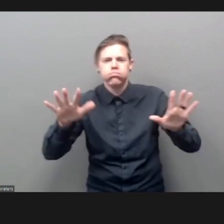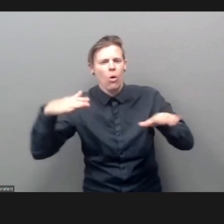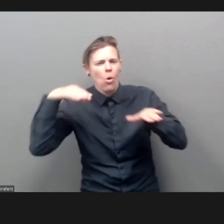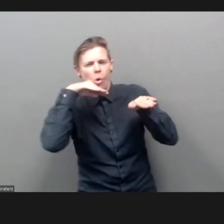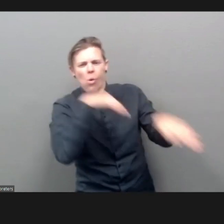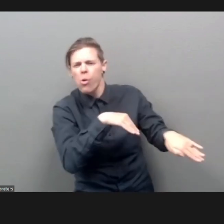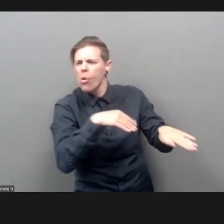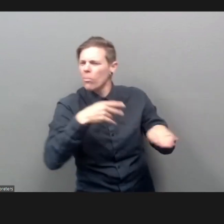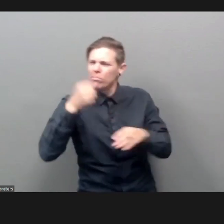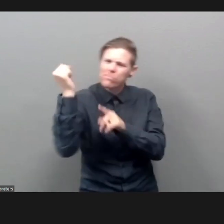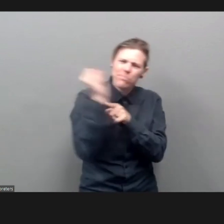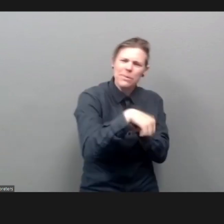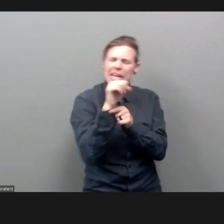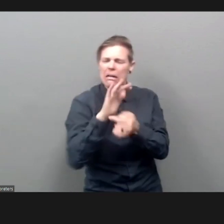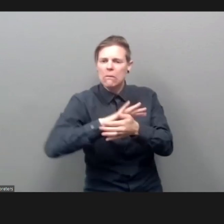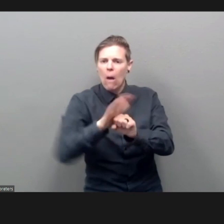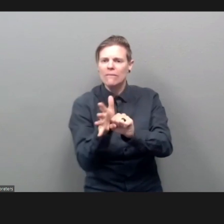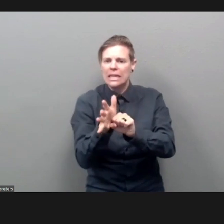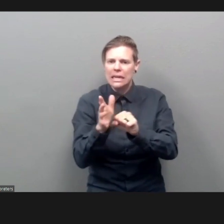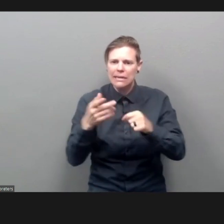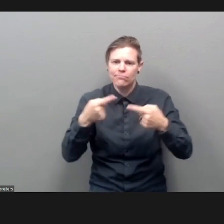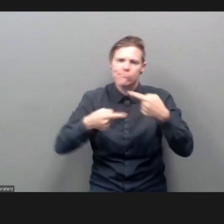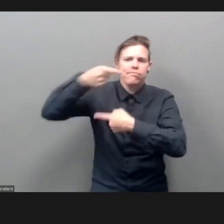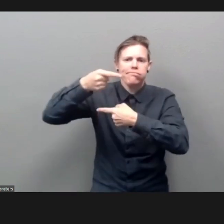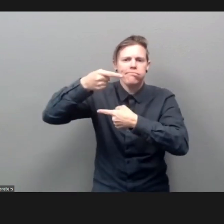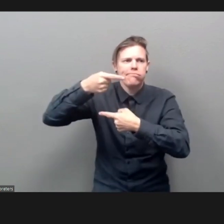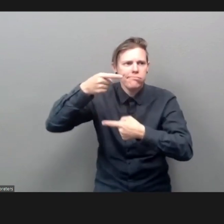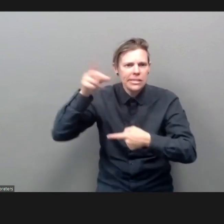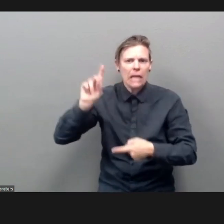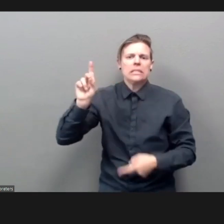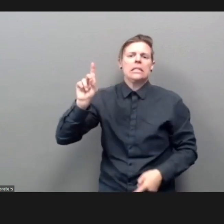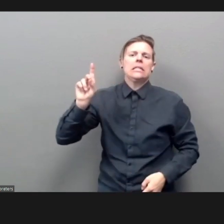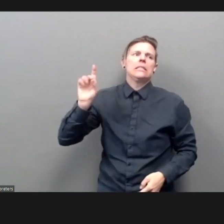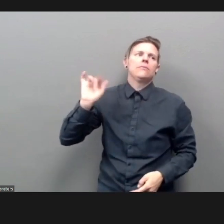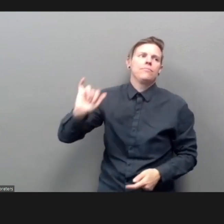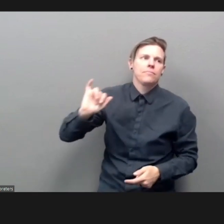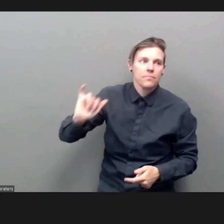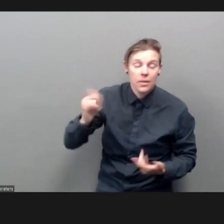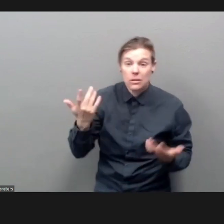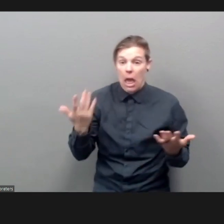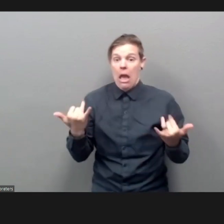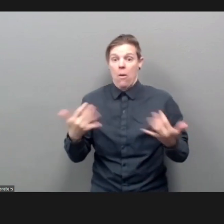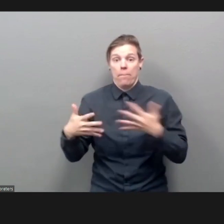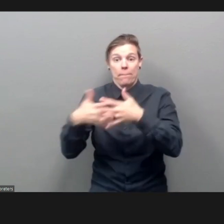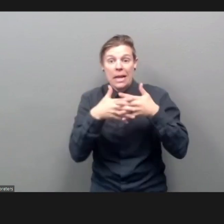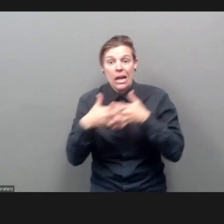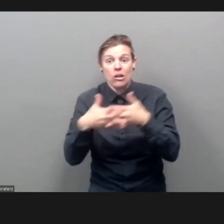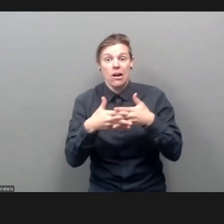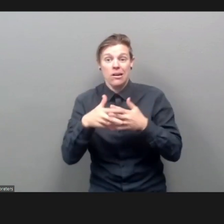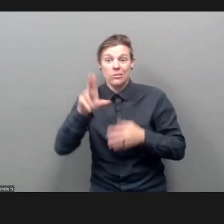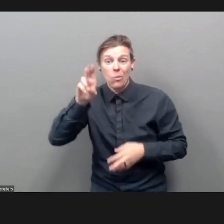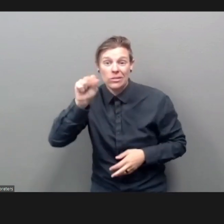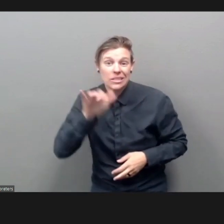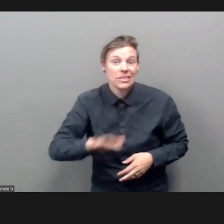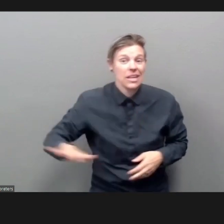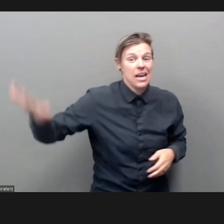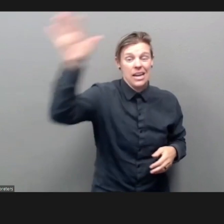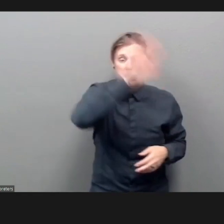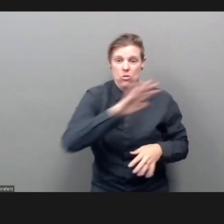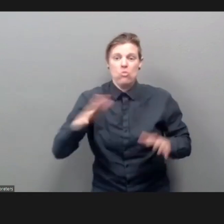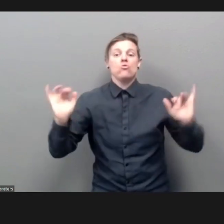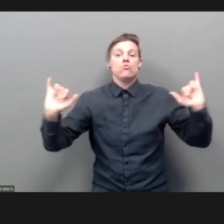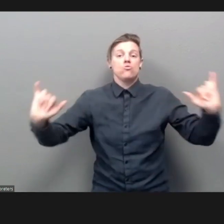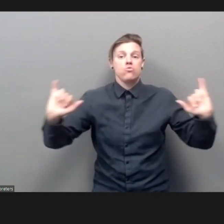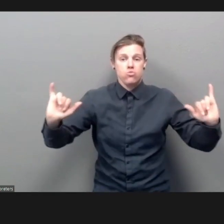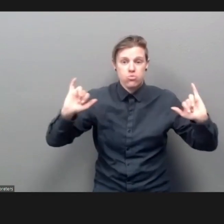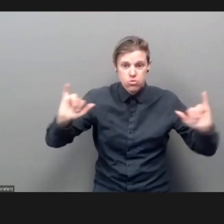here, all over America and all around the globe, the more these issues will continue to be a challenge for